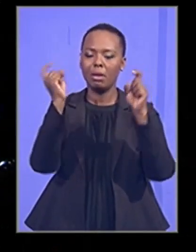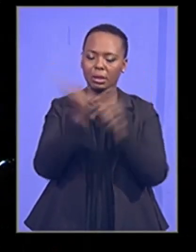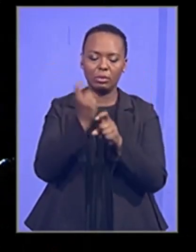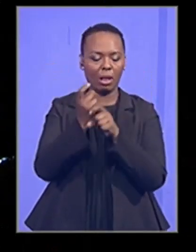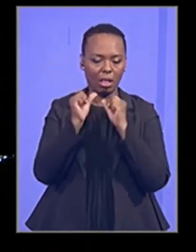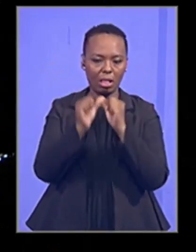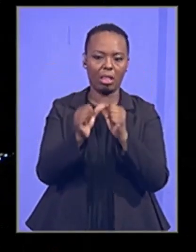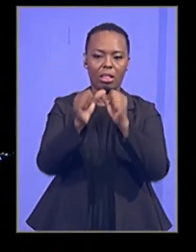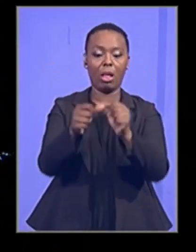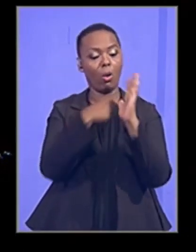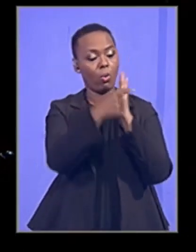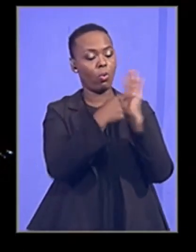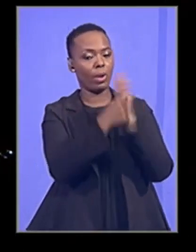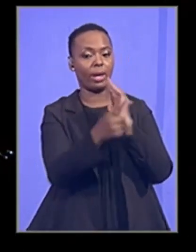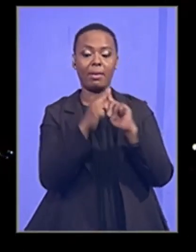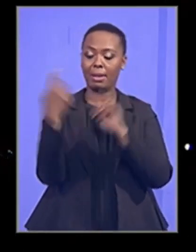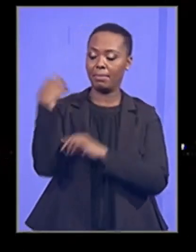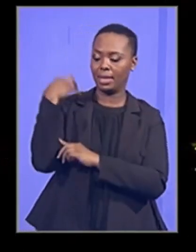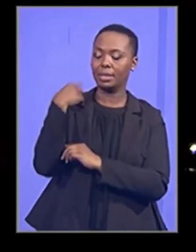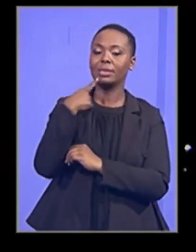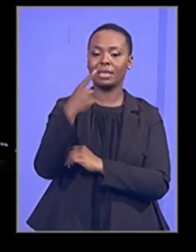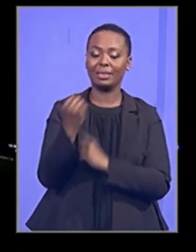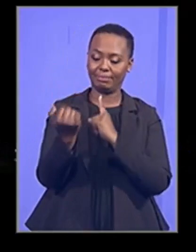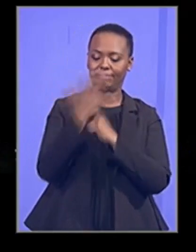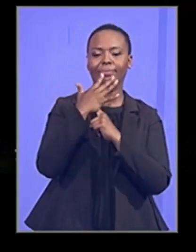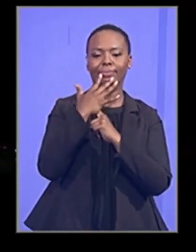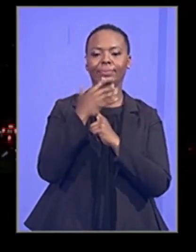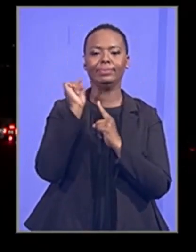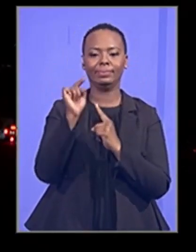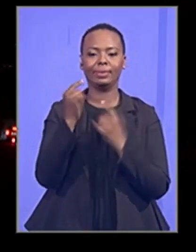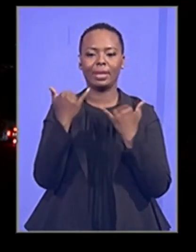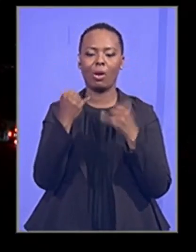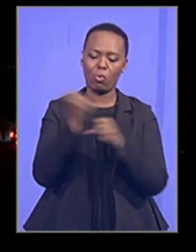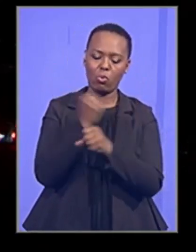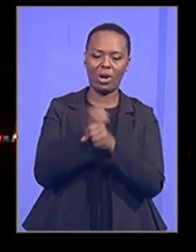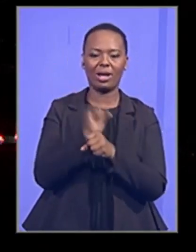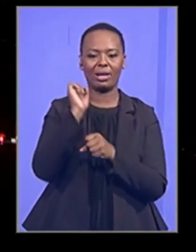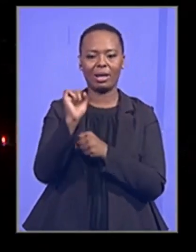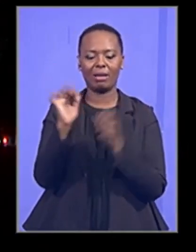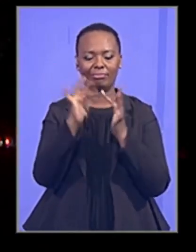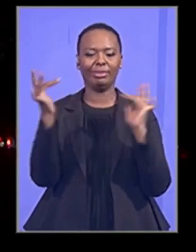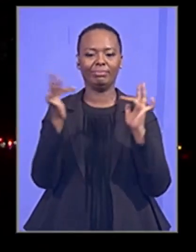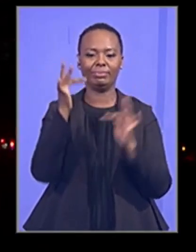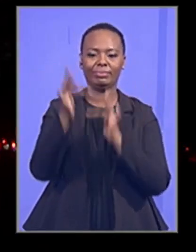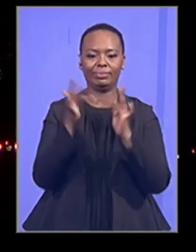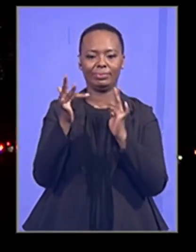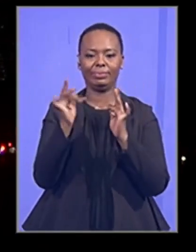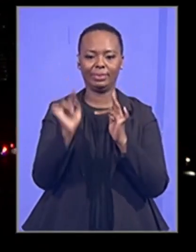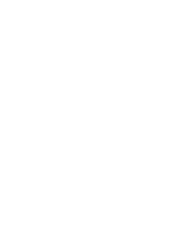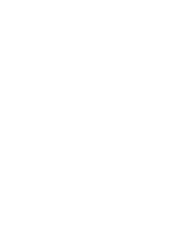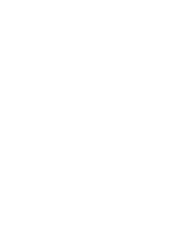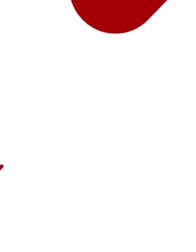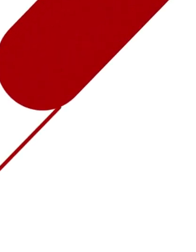motlakase bekeng ena. Letona le re sena le tshusumetso mosebetsing o etswang ke dijithale ho phatlalla le naha.